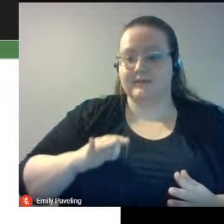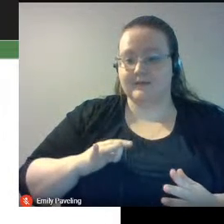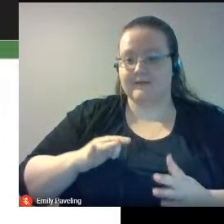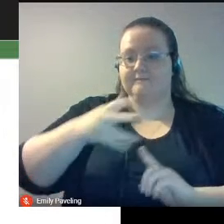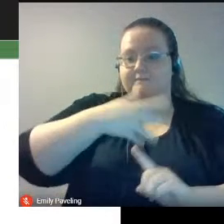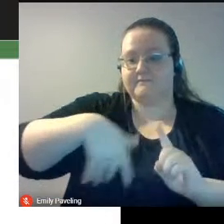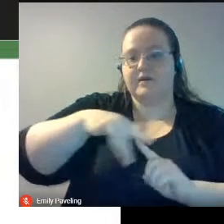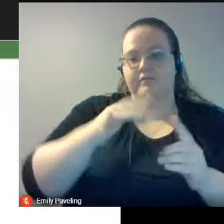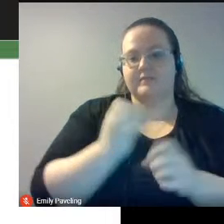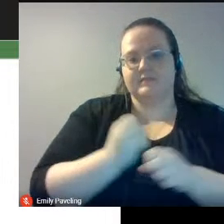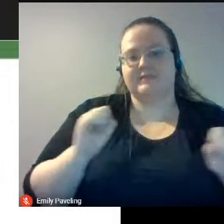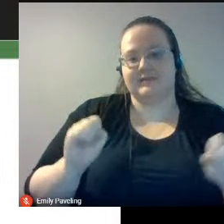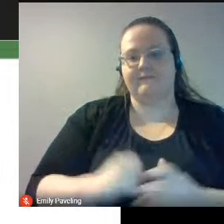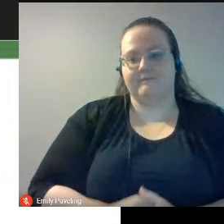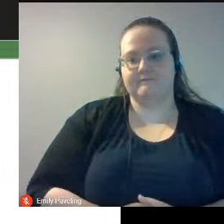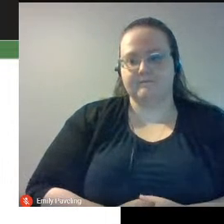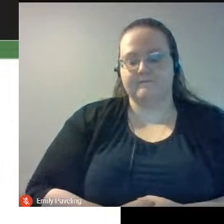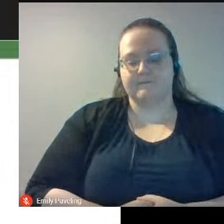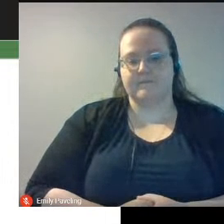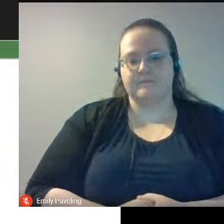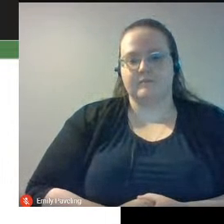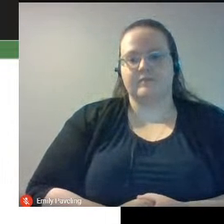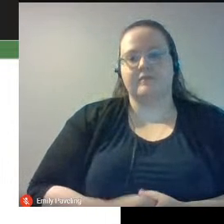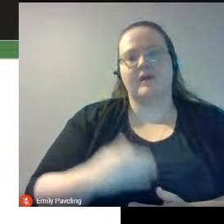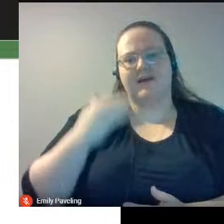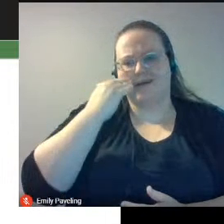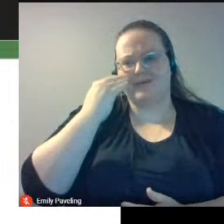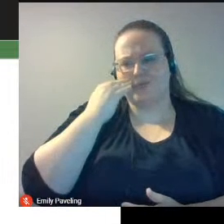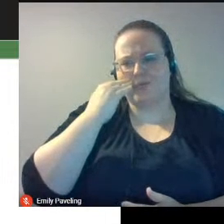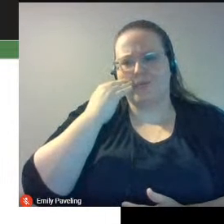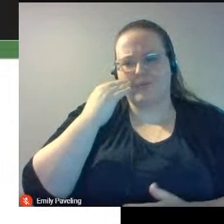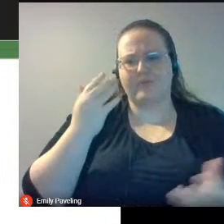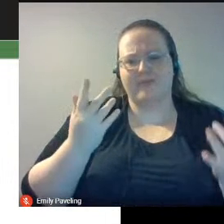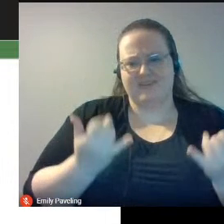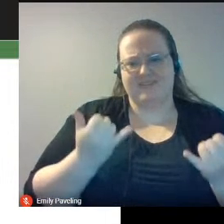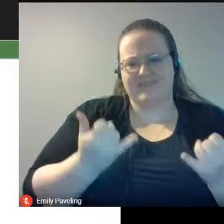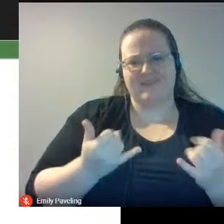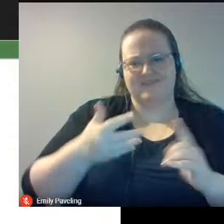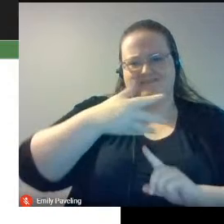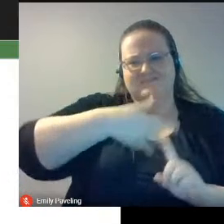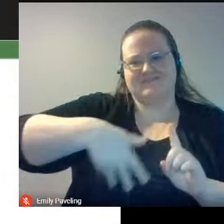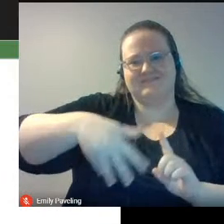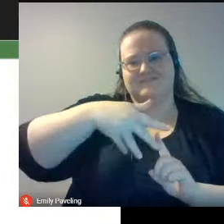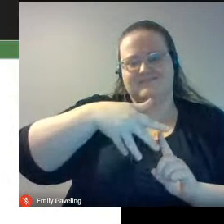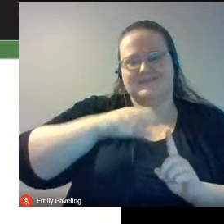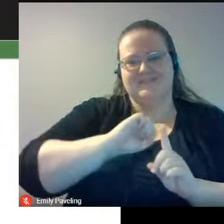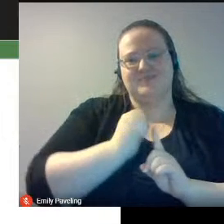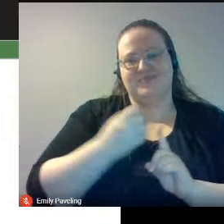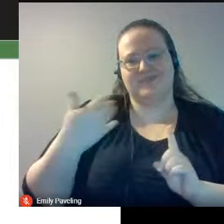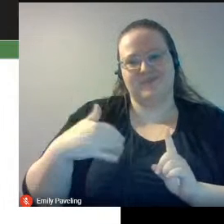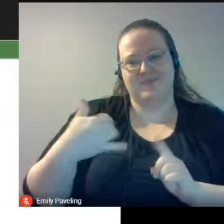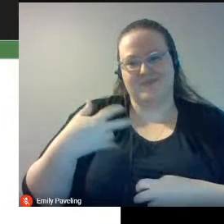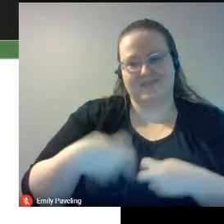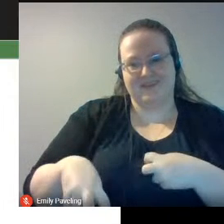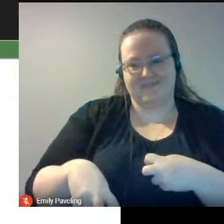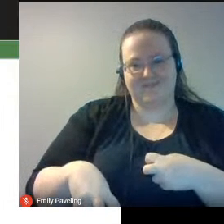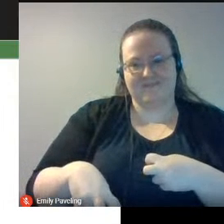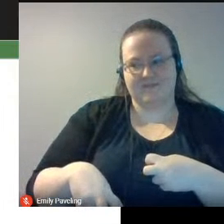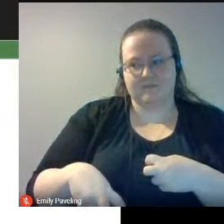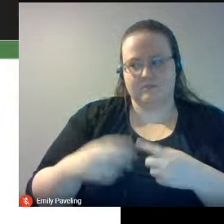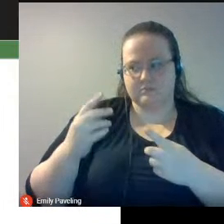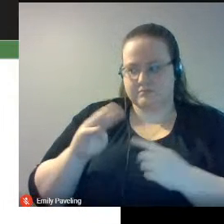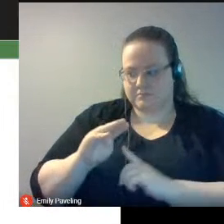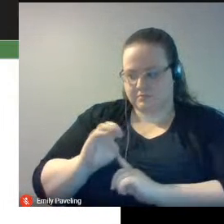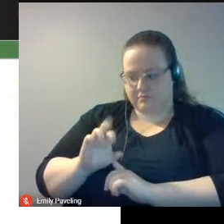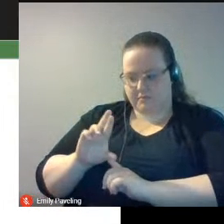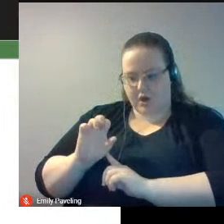I understand very well that this is a really difficult time for everyone. Students have been out of school since March. As parents,